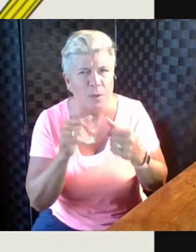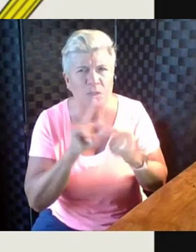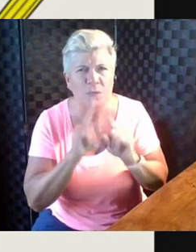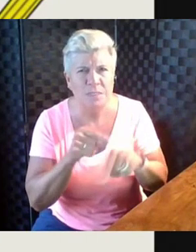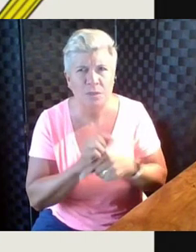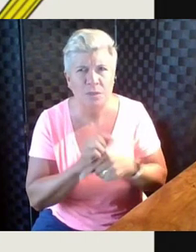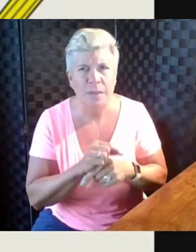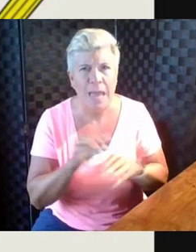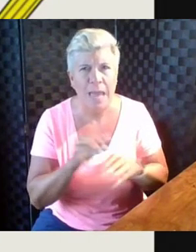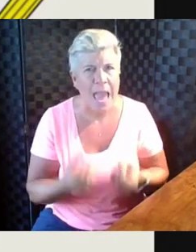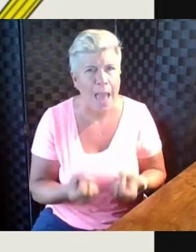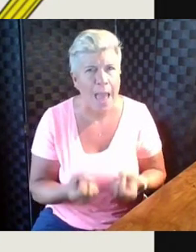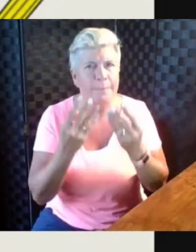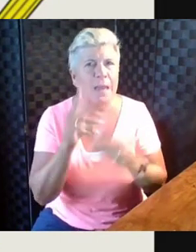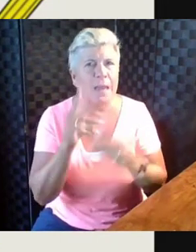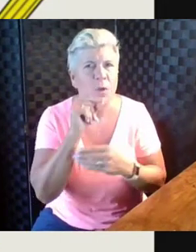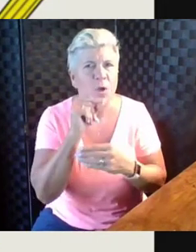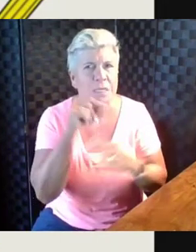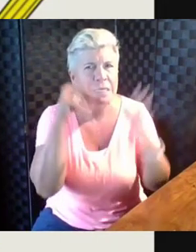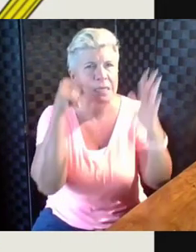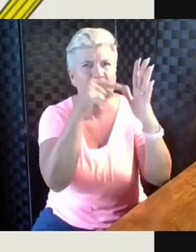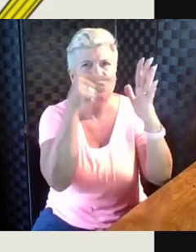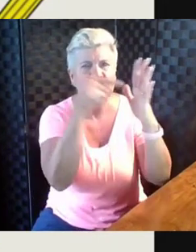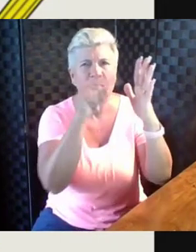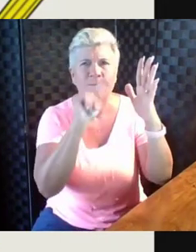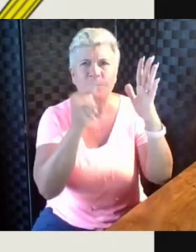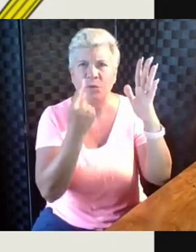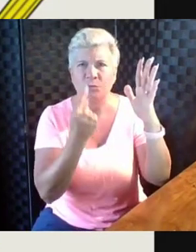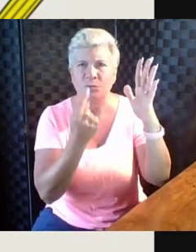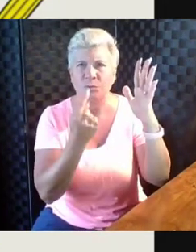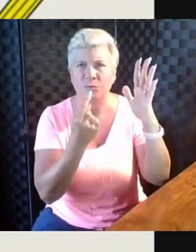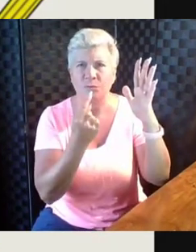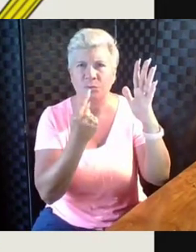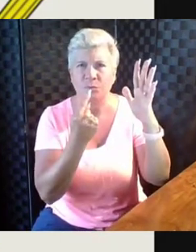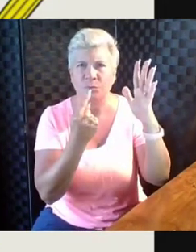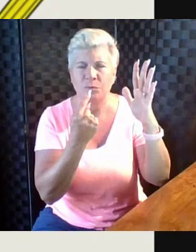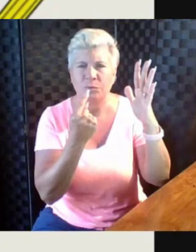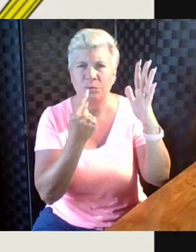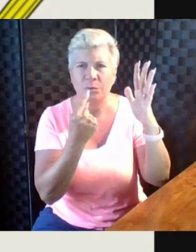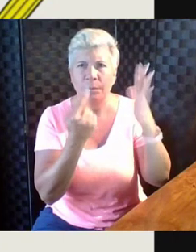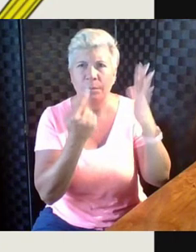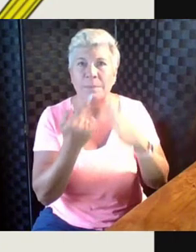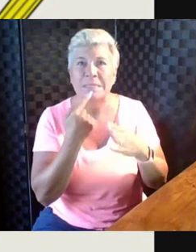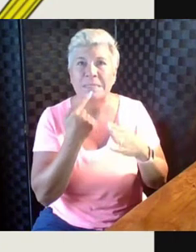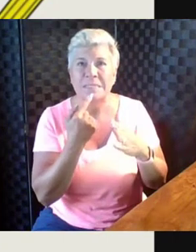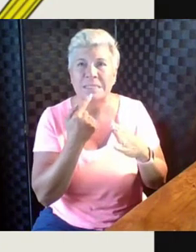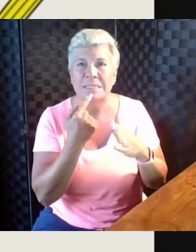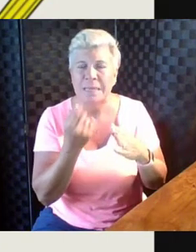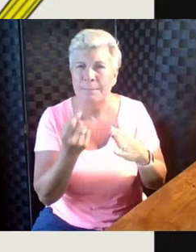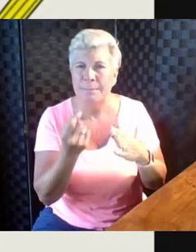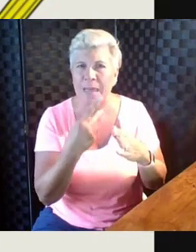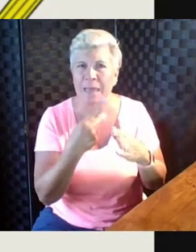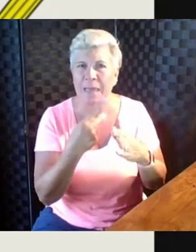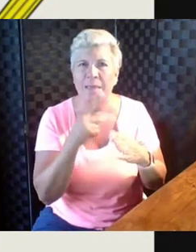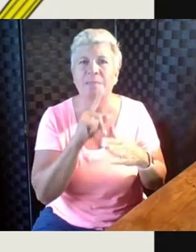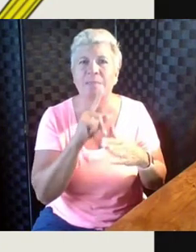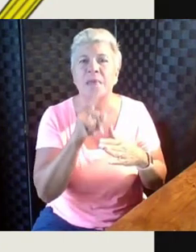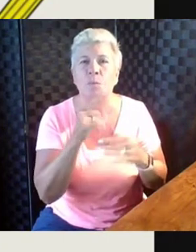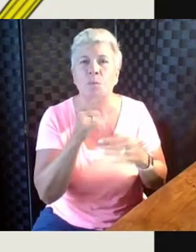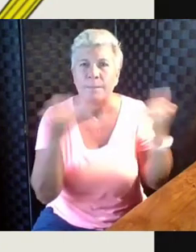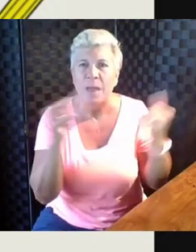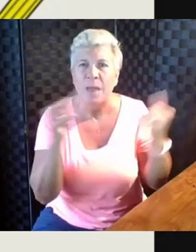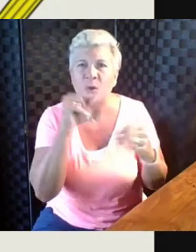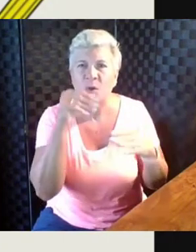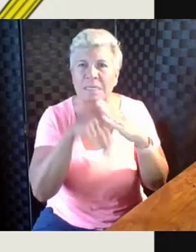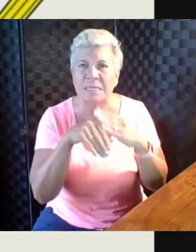me. How many birds were in the tree at first? You would probably say back to me, there were